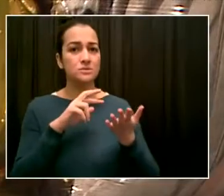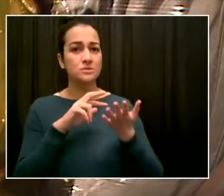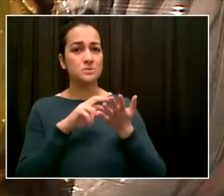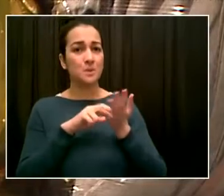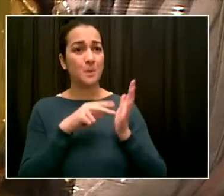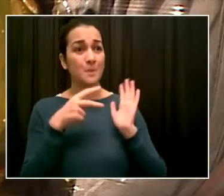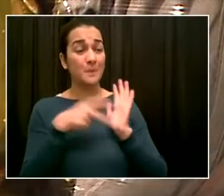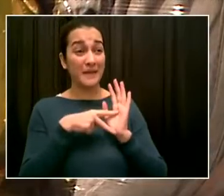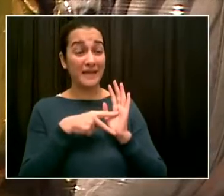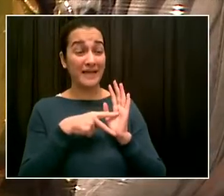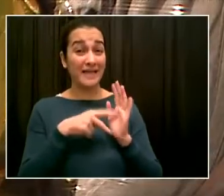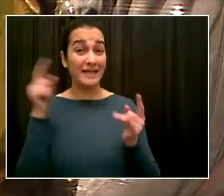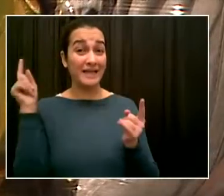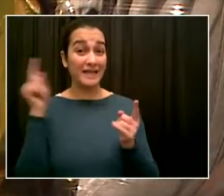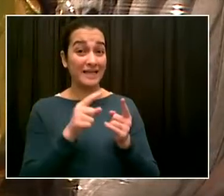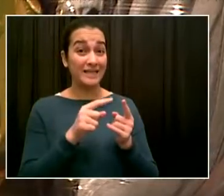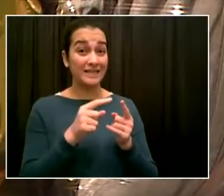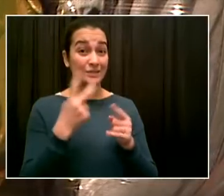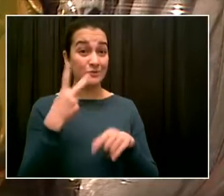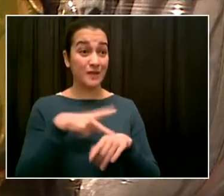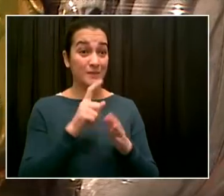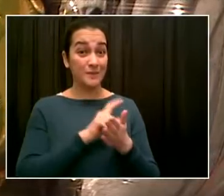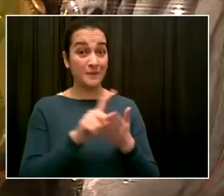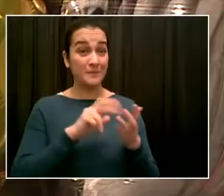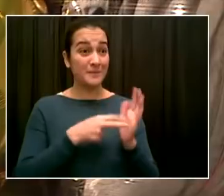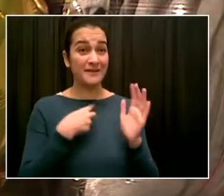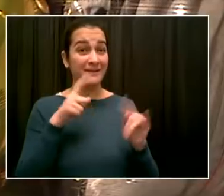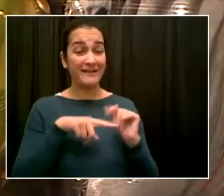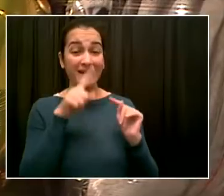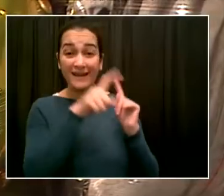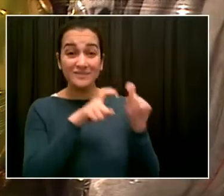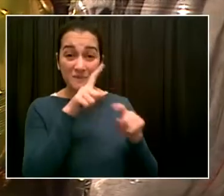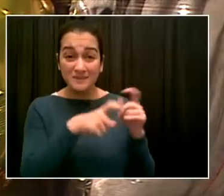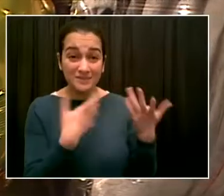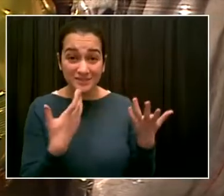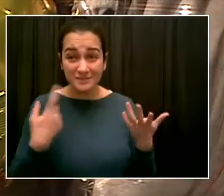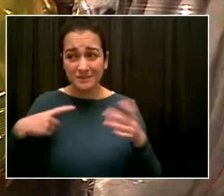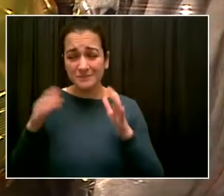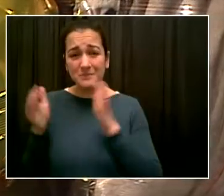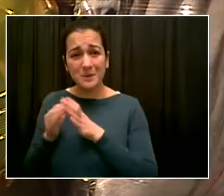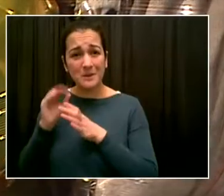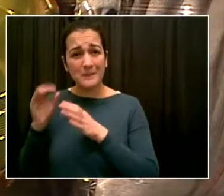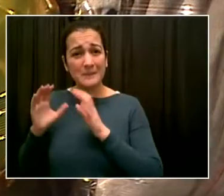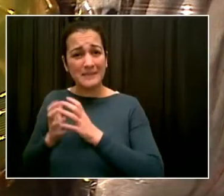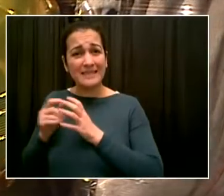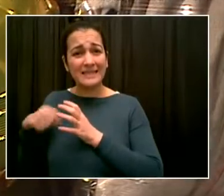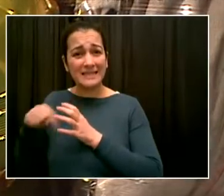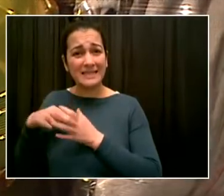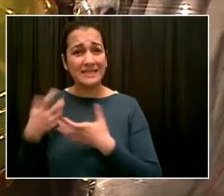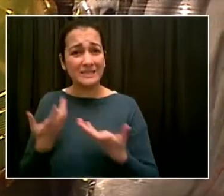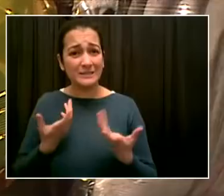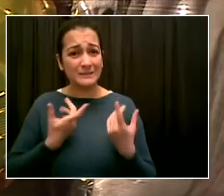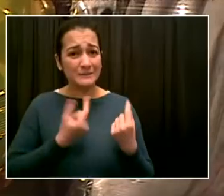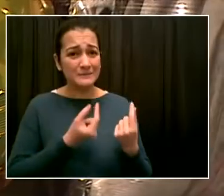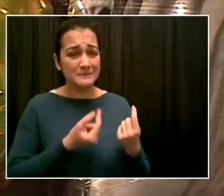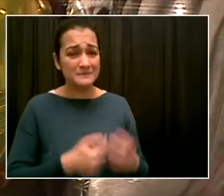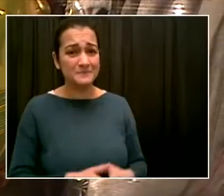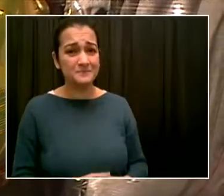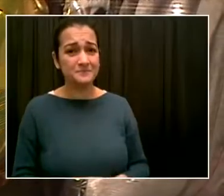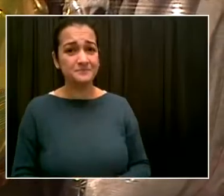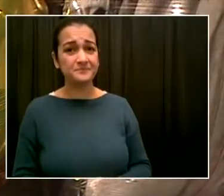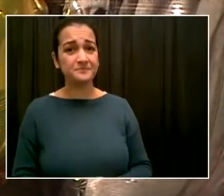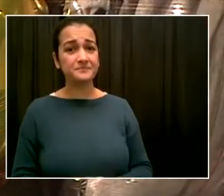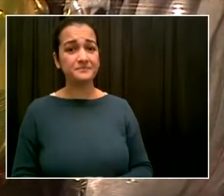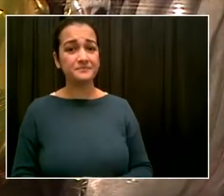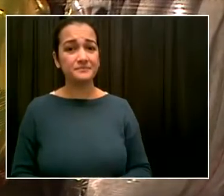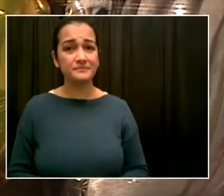well, Jillian, wait a minute, Jillian, I'm going to jump in. You were on, I think, a week or so ago, and you said, hey, I need to get up to bat again, and here you are again. Look,